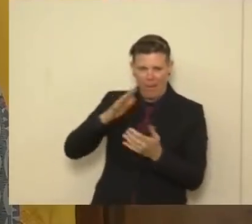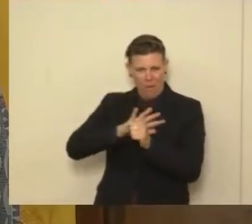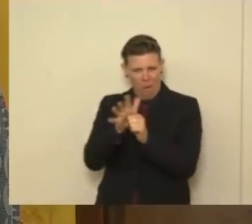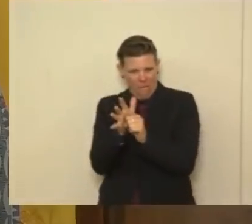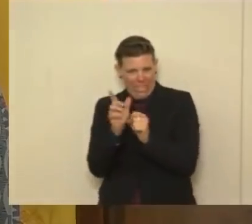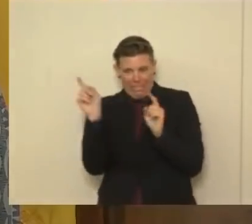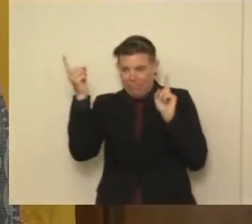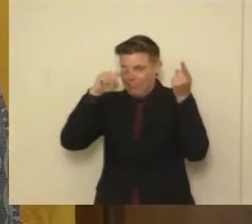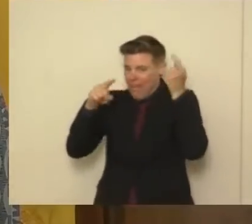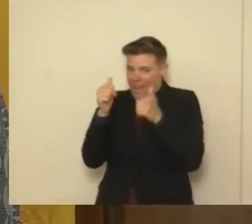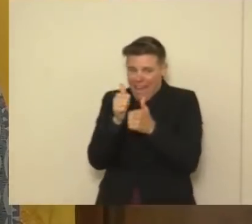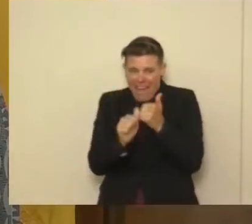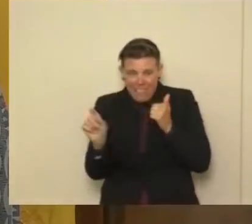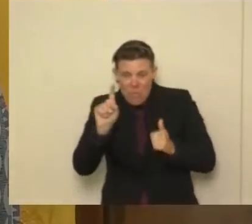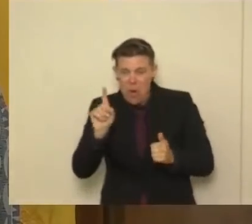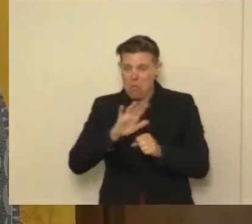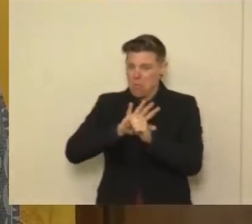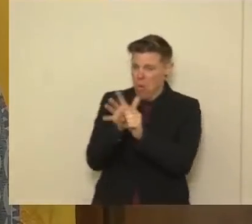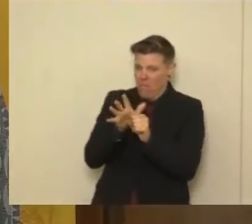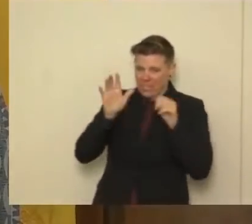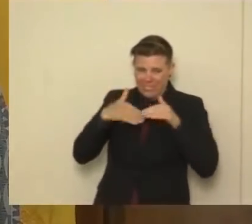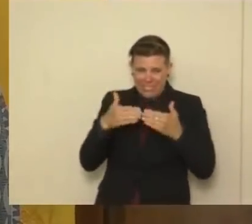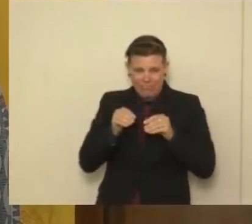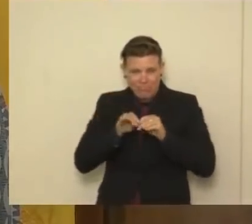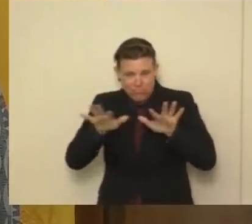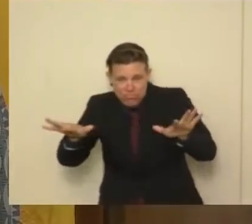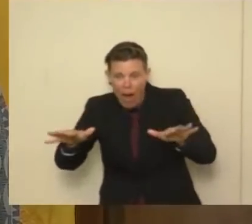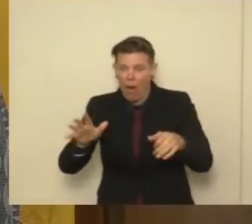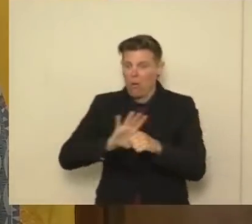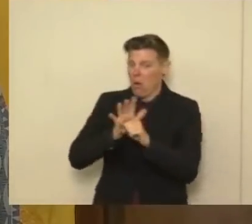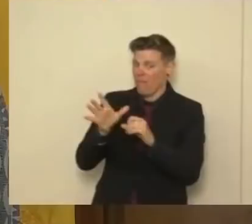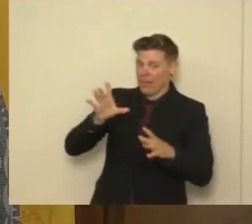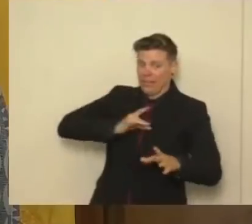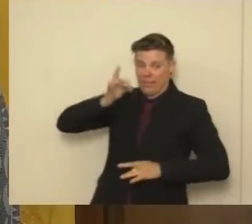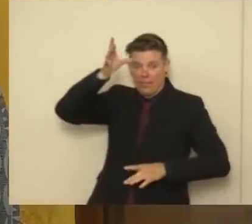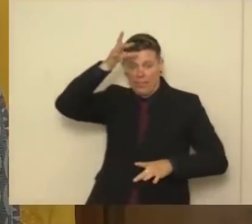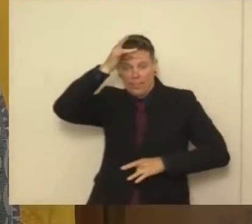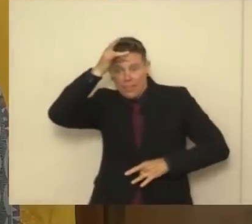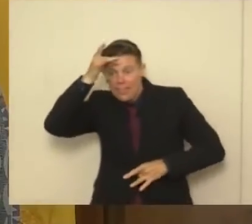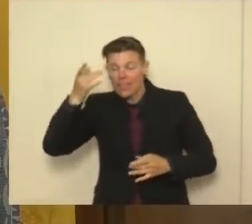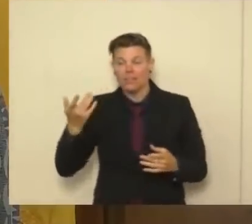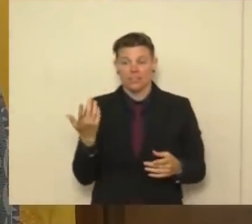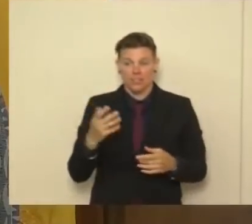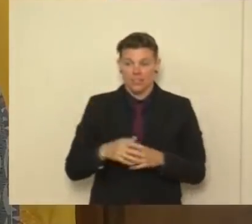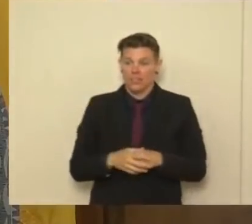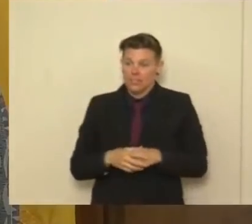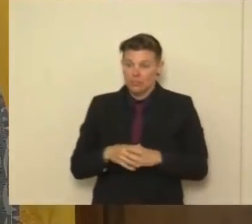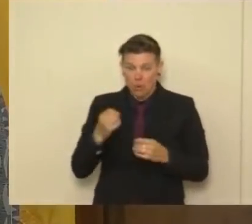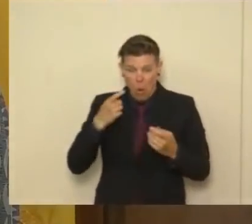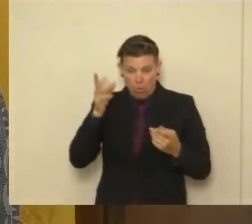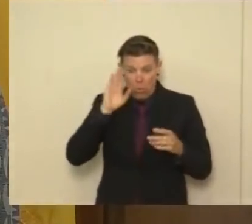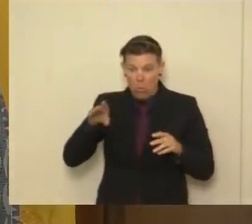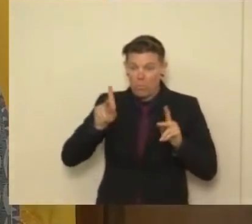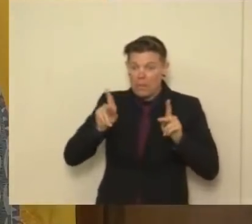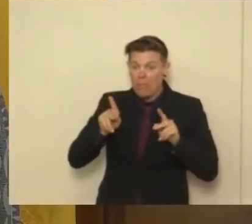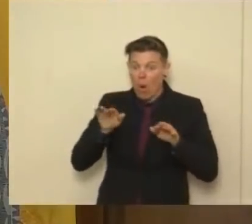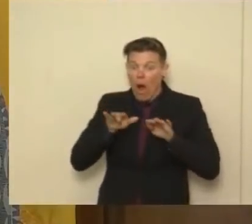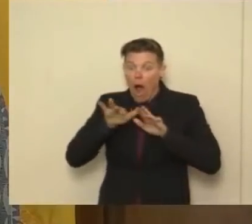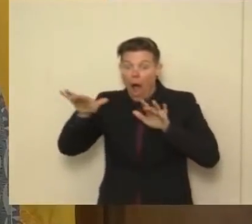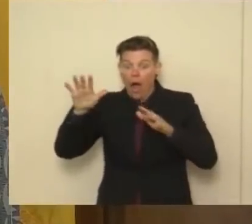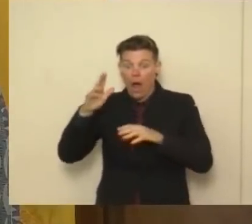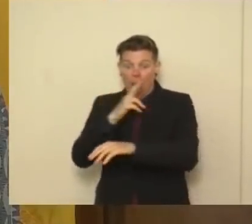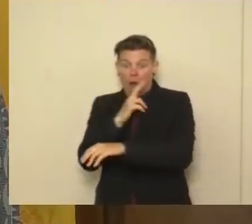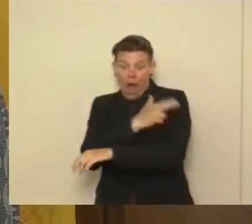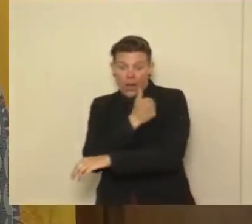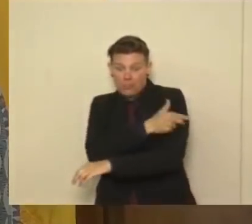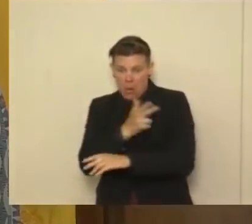is incredibly dangerous. And if you're looking now at the hospitalizations in other states, it is younger people who are